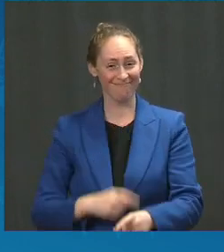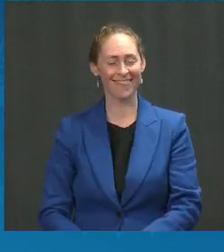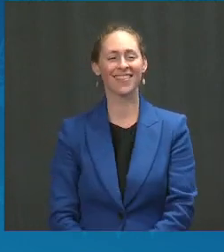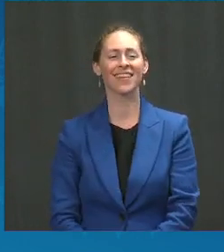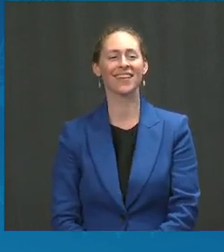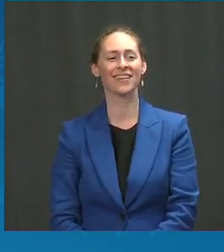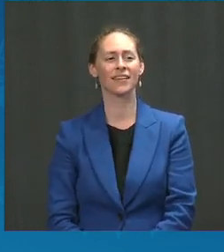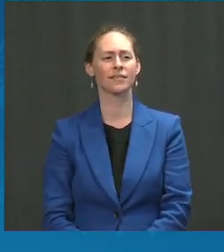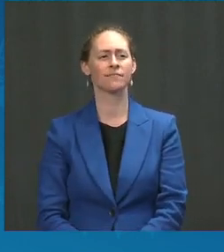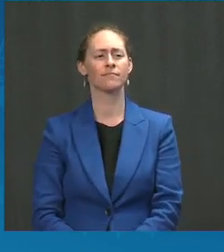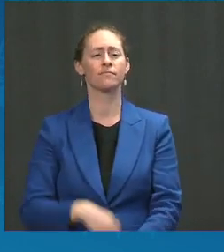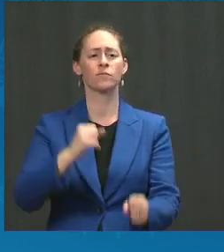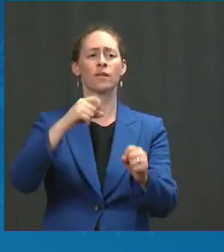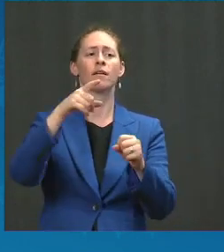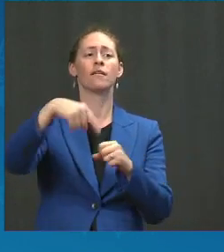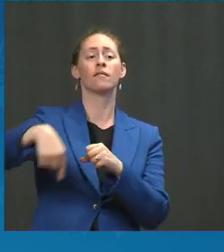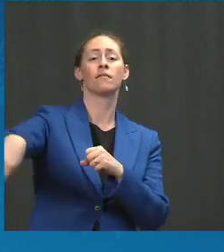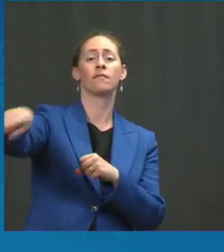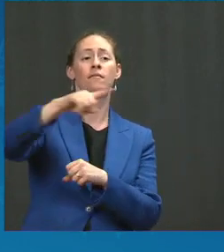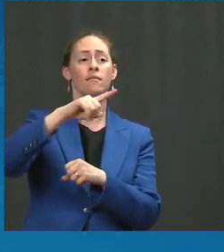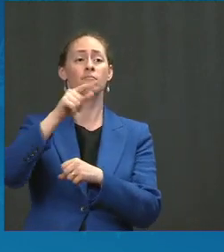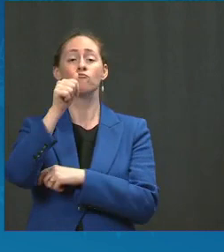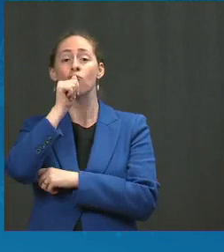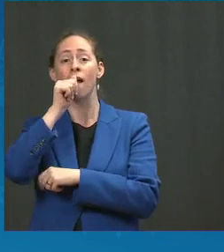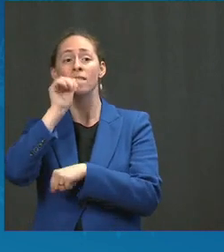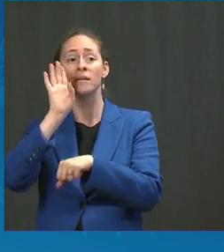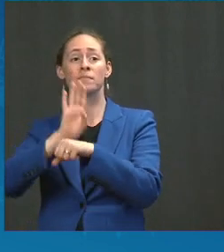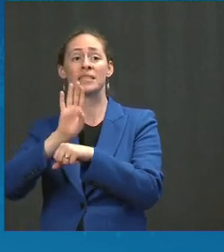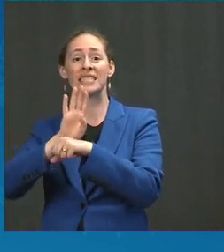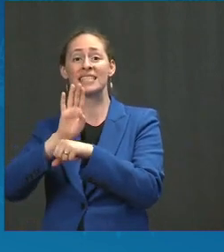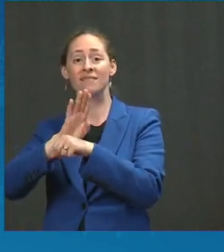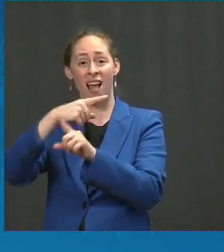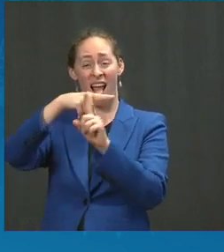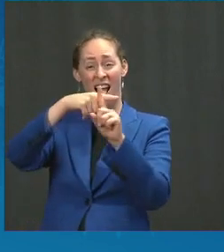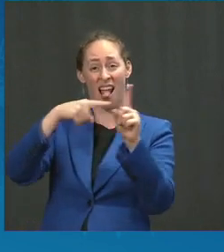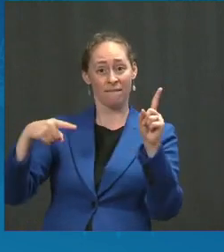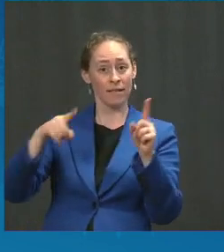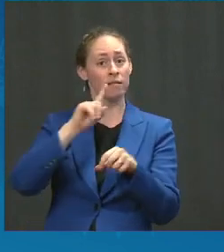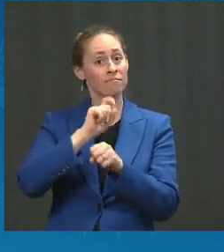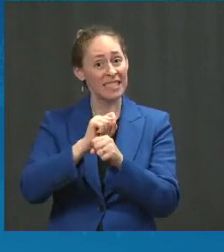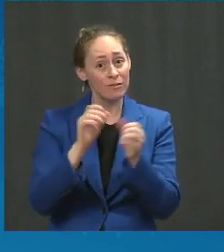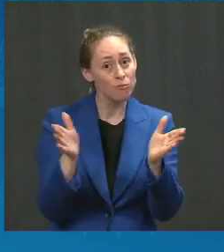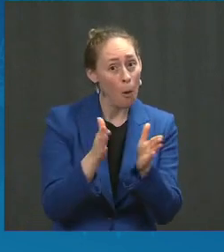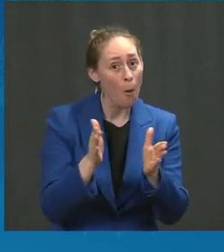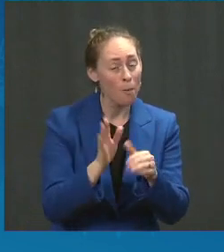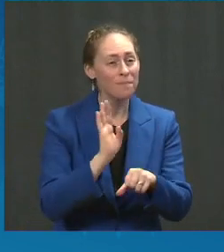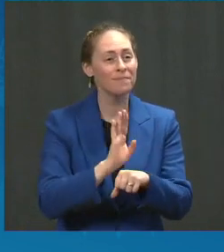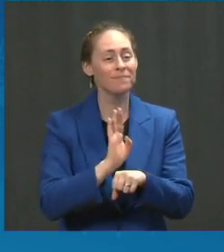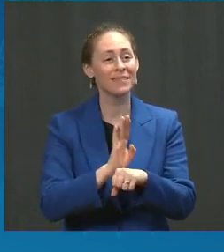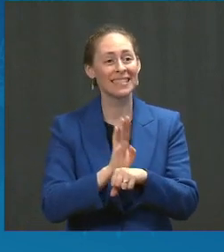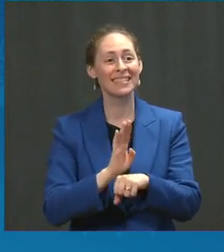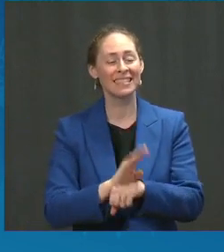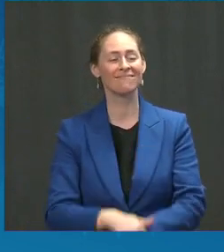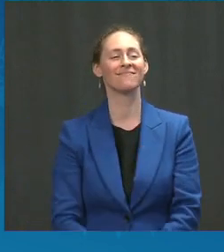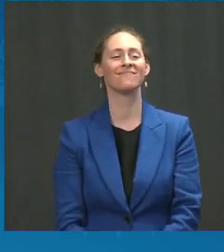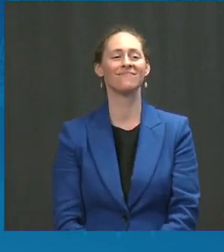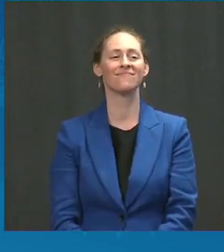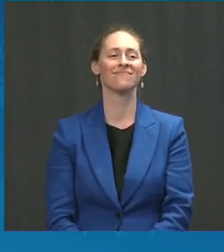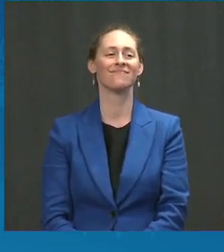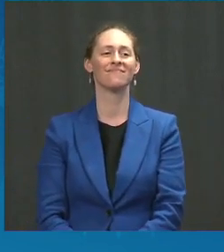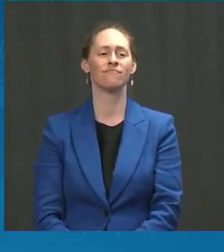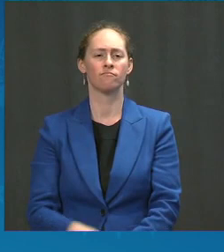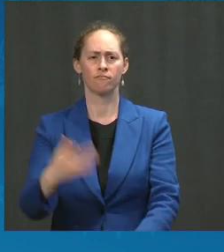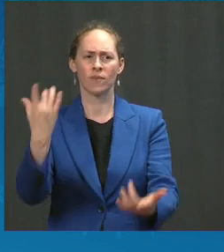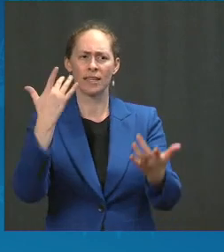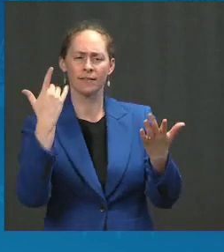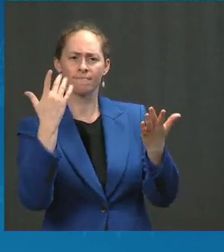in America. So we're making sure that small businesses have a voice, and in large part that's about